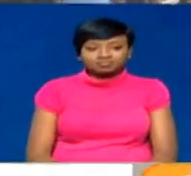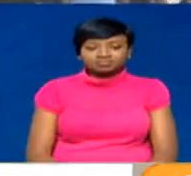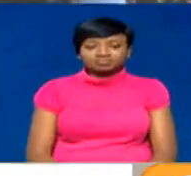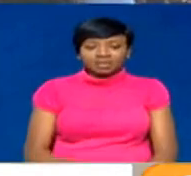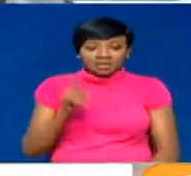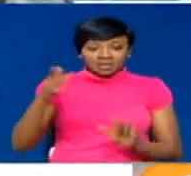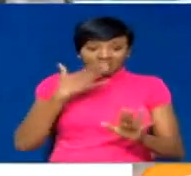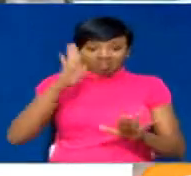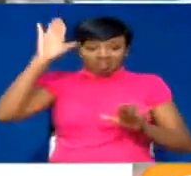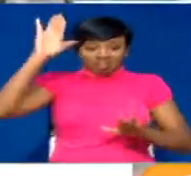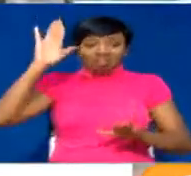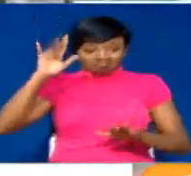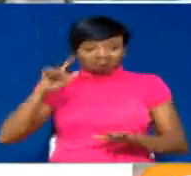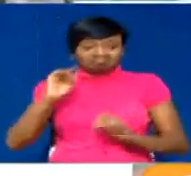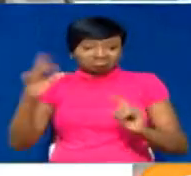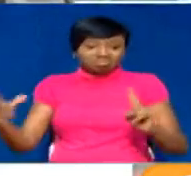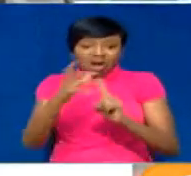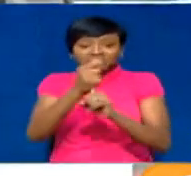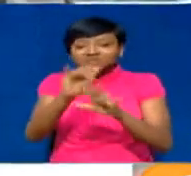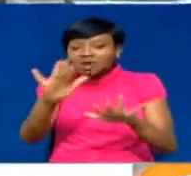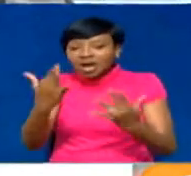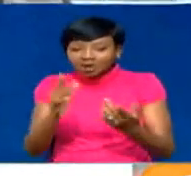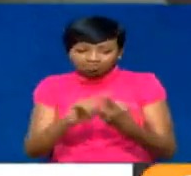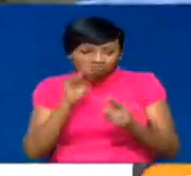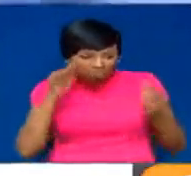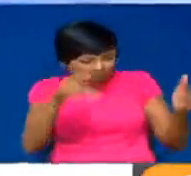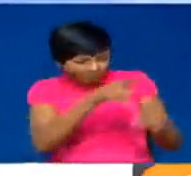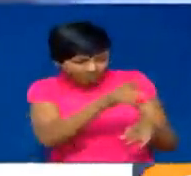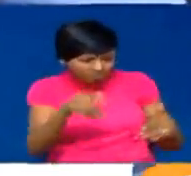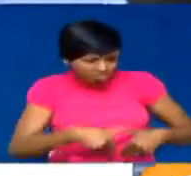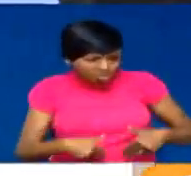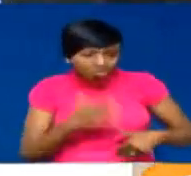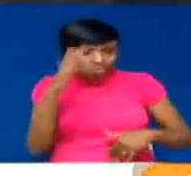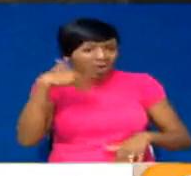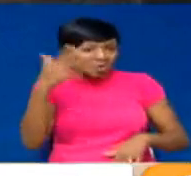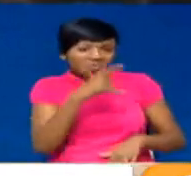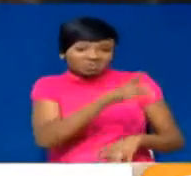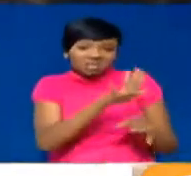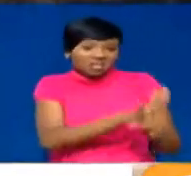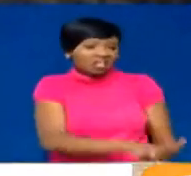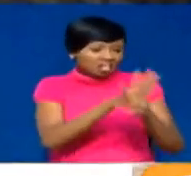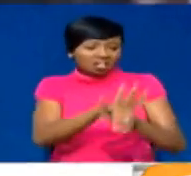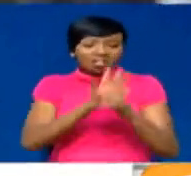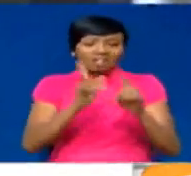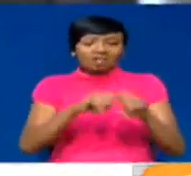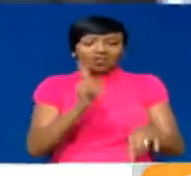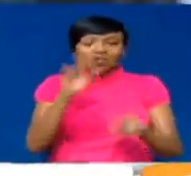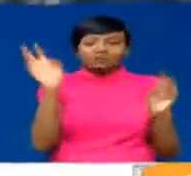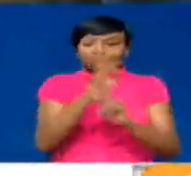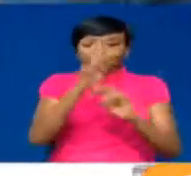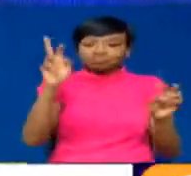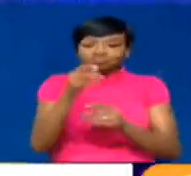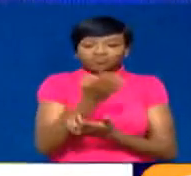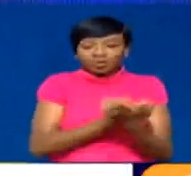A pledge Raila believes will be achieved by tapping into the country's youth, who more often than not find themselves disadvantaged when looking for business or